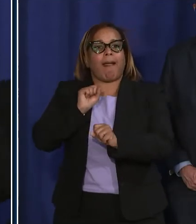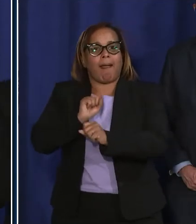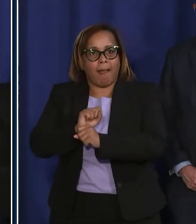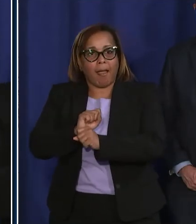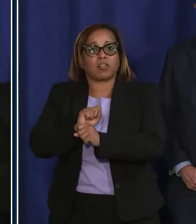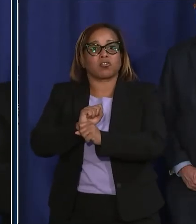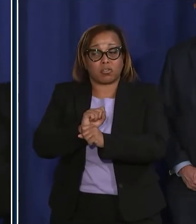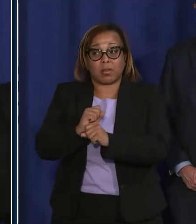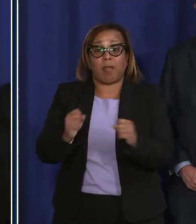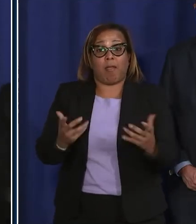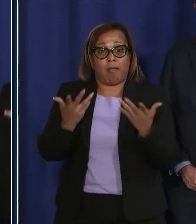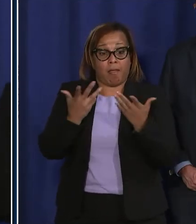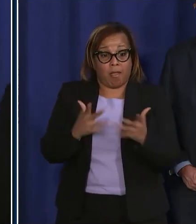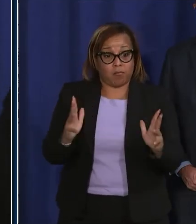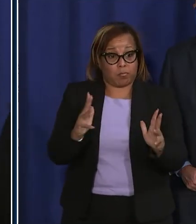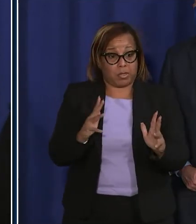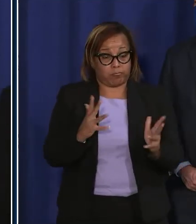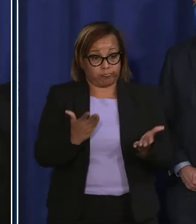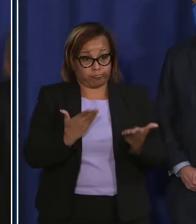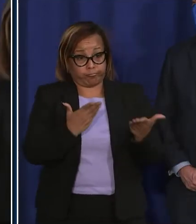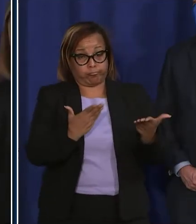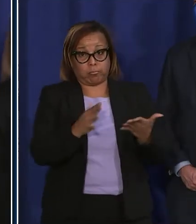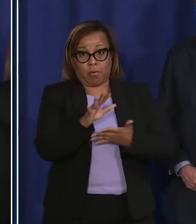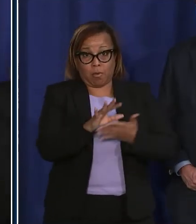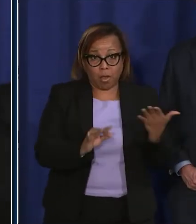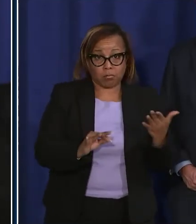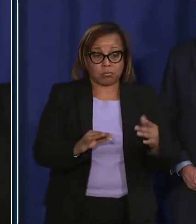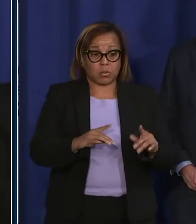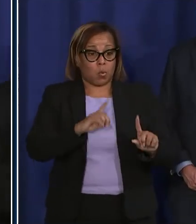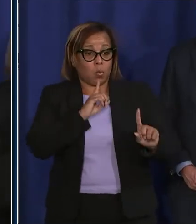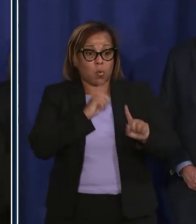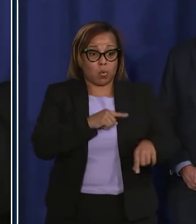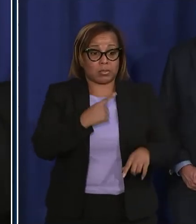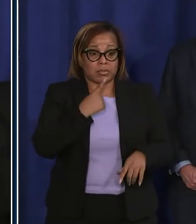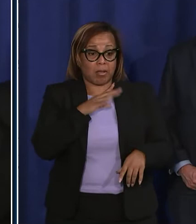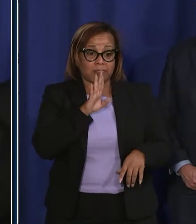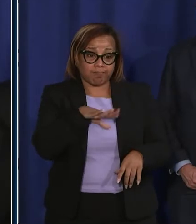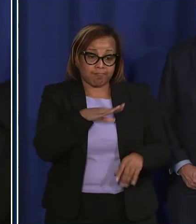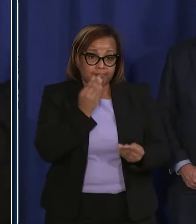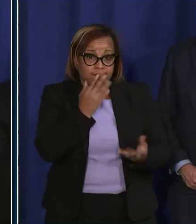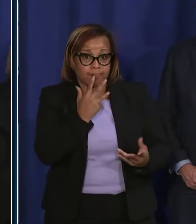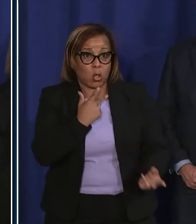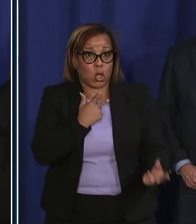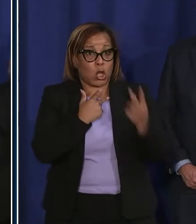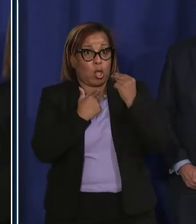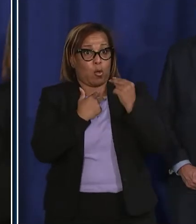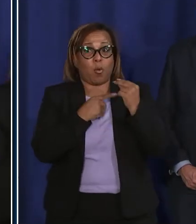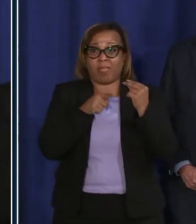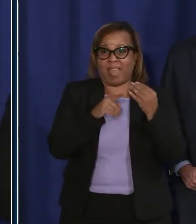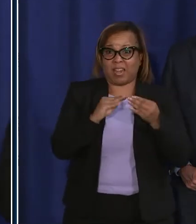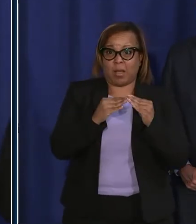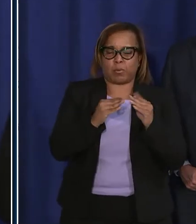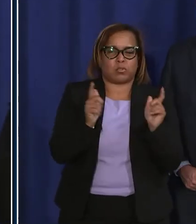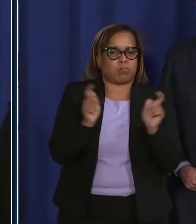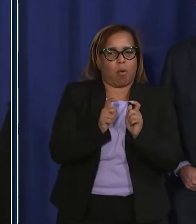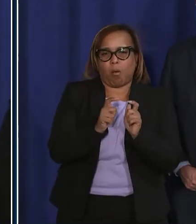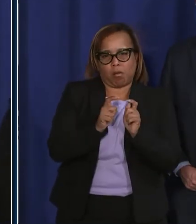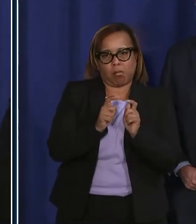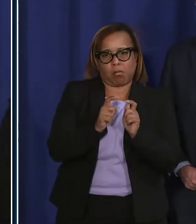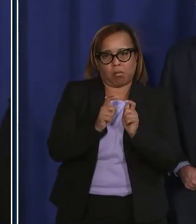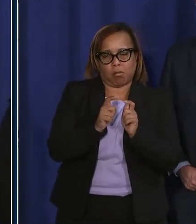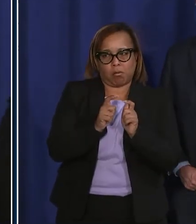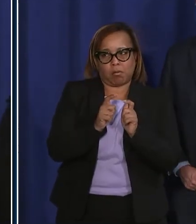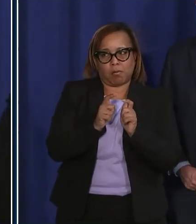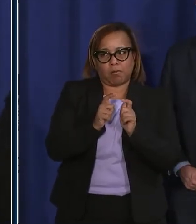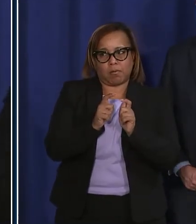after being given the opportunities and even a direct order, saying no is very small, very small. So I'm